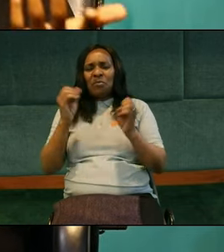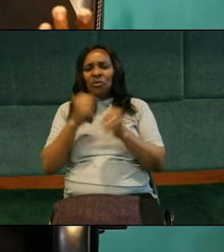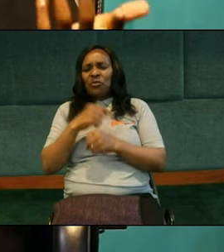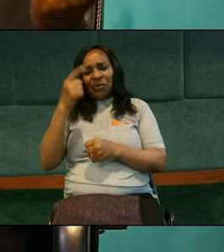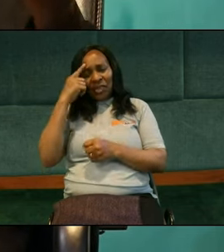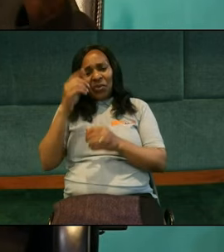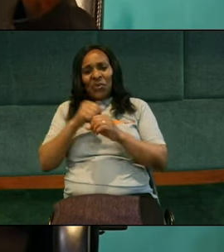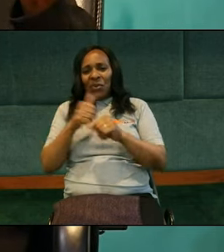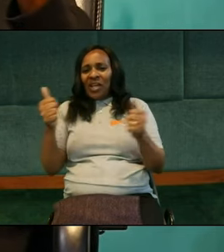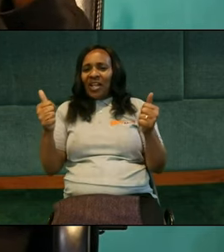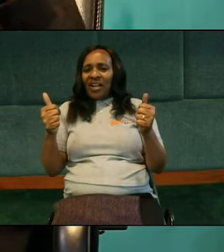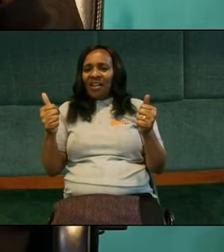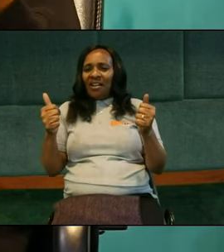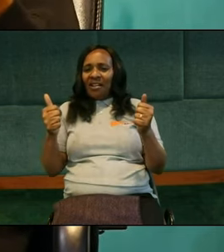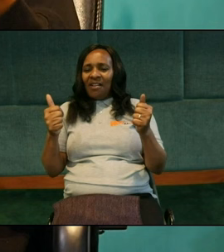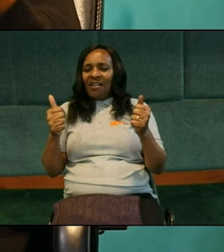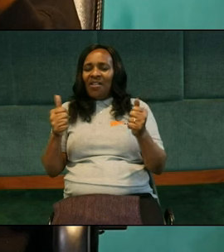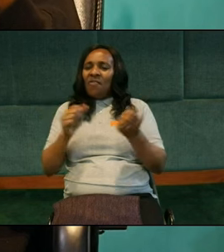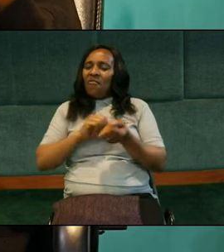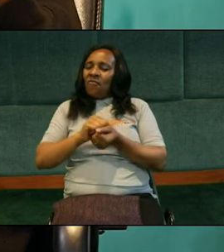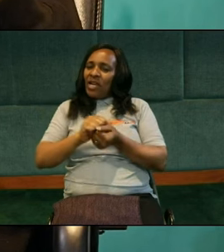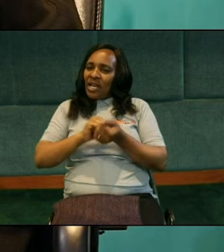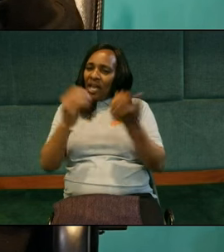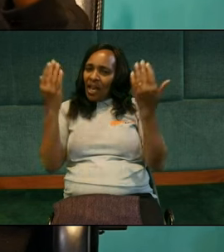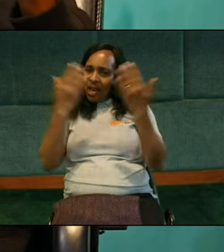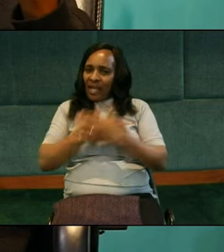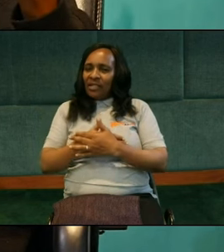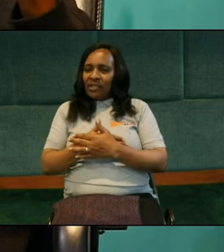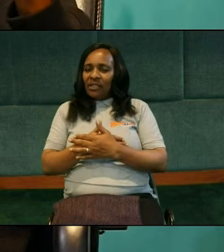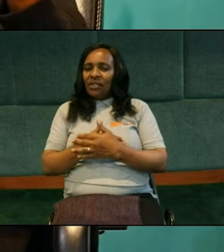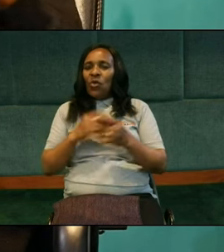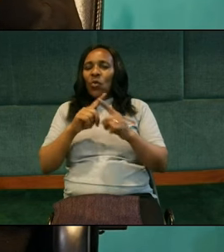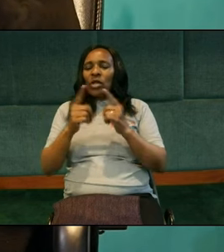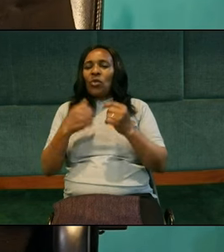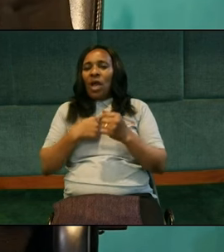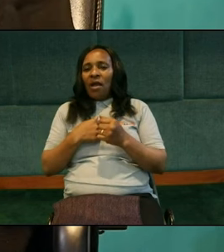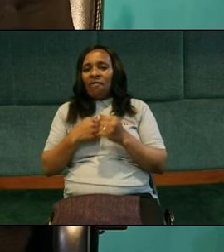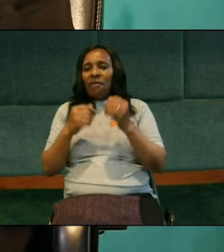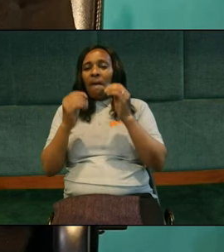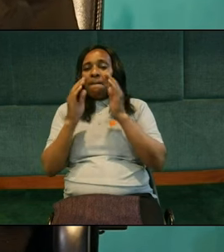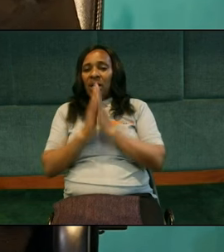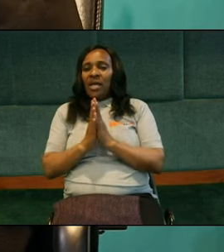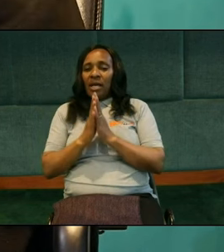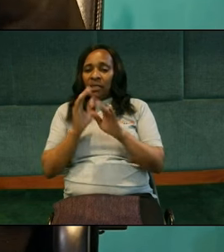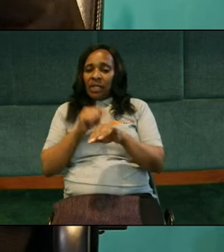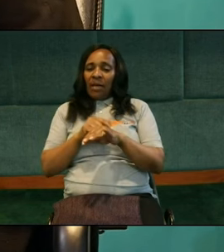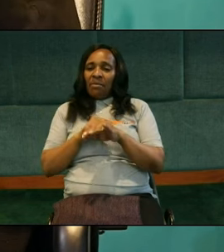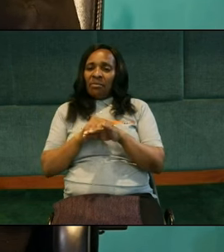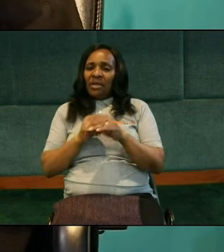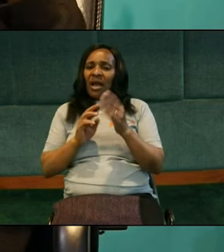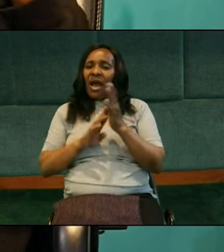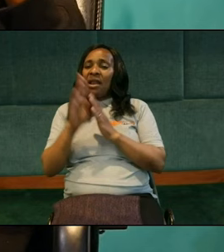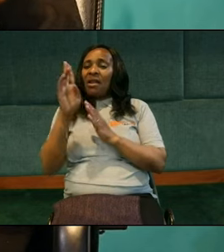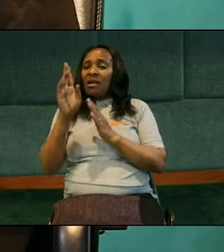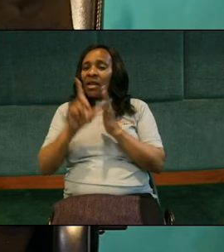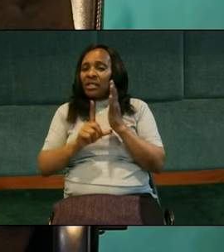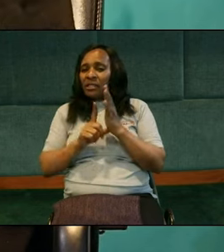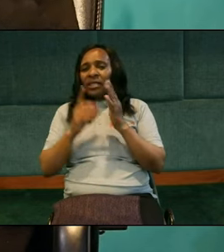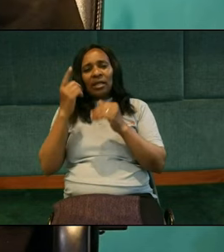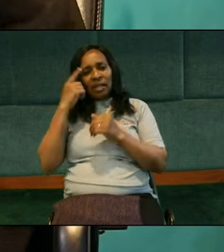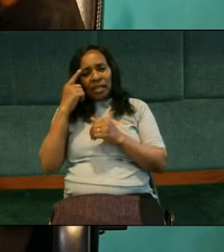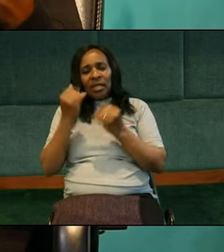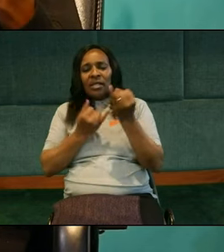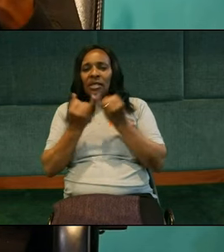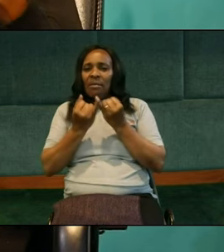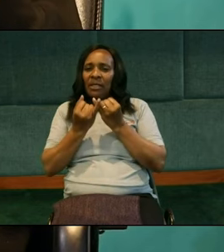think. Now on Friday nights when we have Vespers, instead of thinking about the Sabbath and how